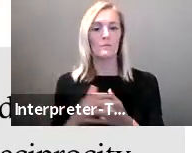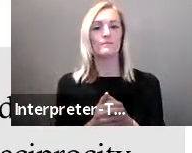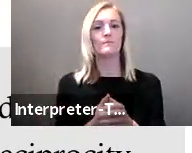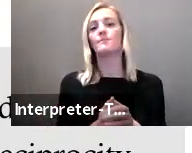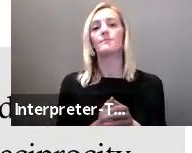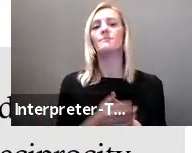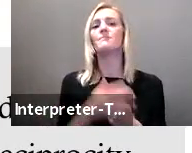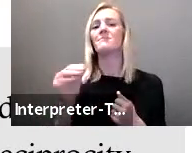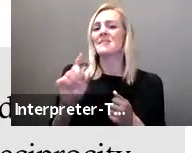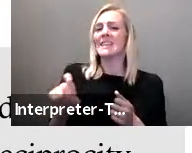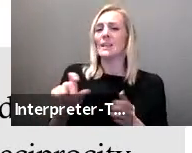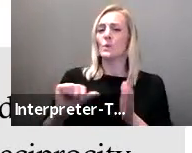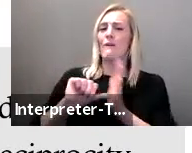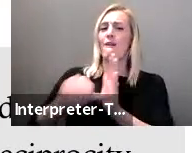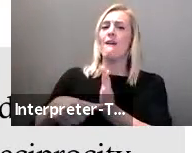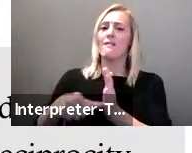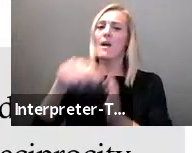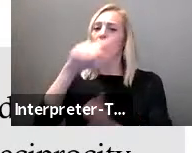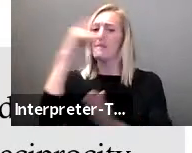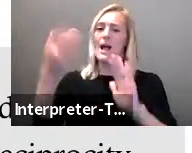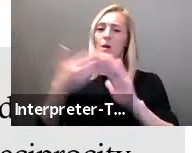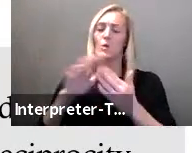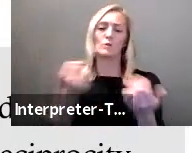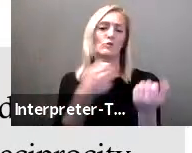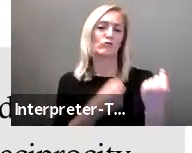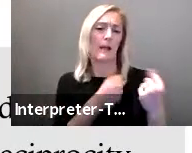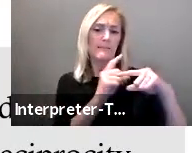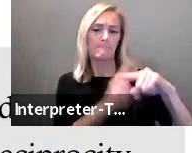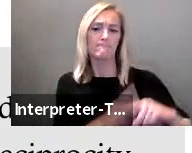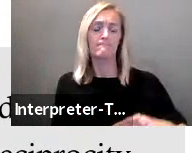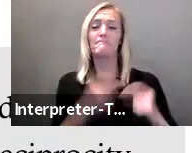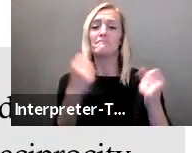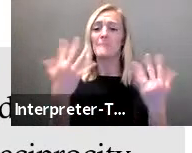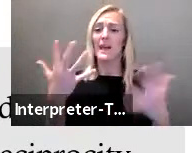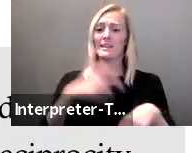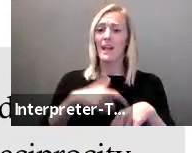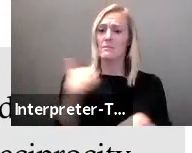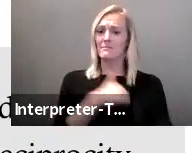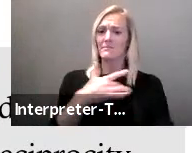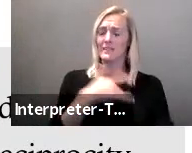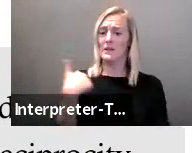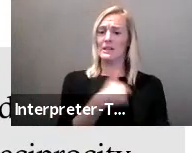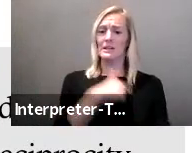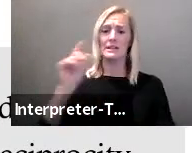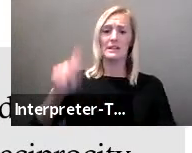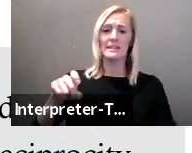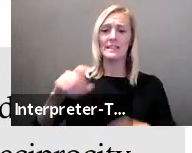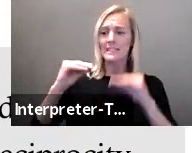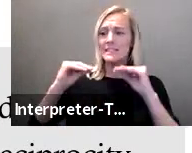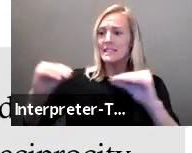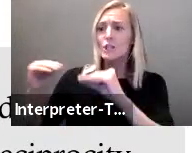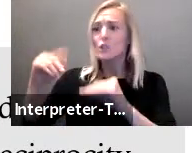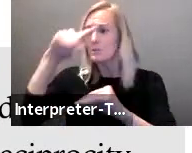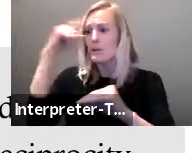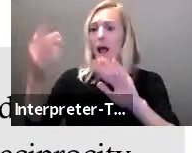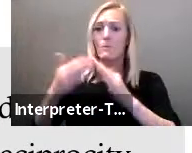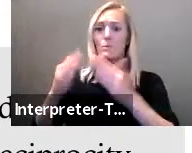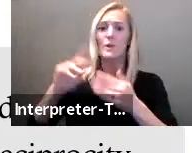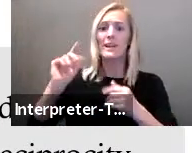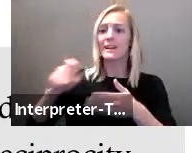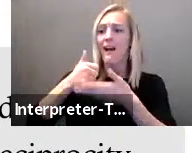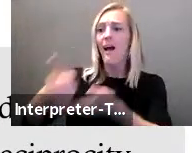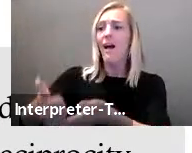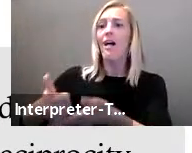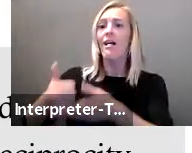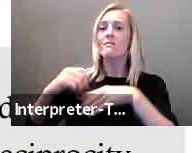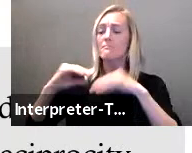highlight the strengths of the Black community. So often we go into the Black communities and we feel we need to teach them something. We need to help them